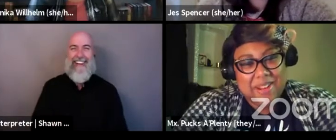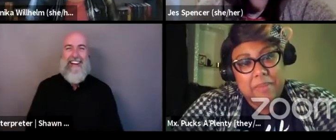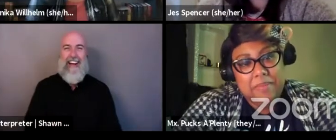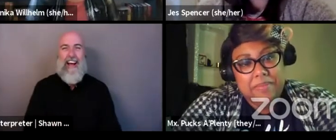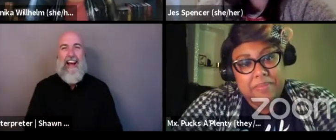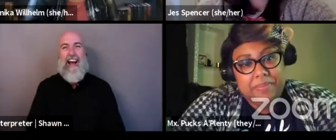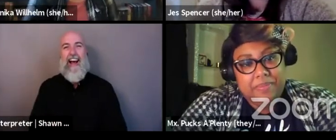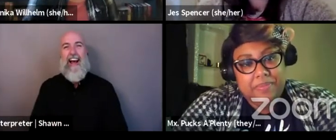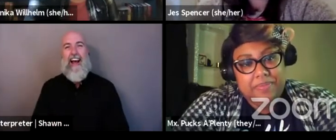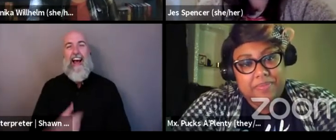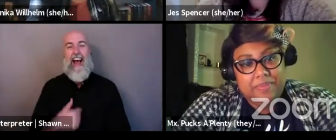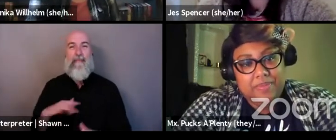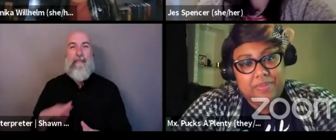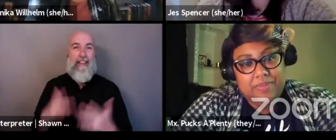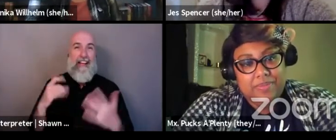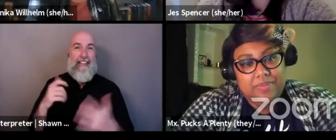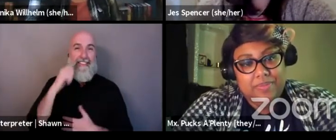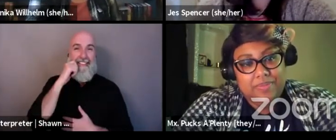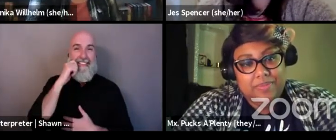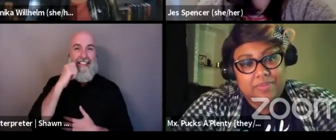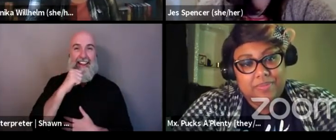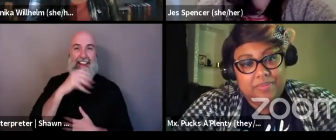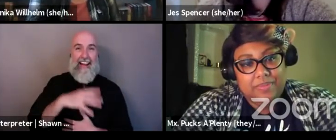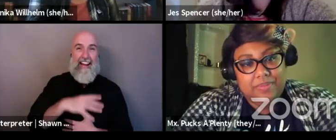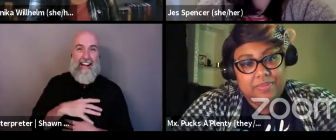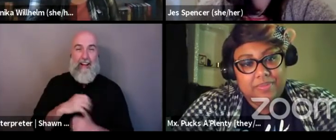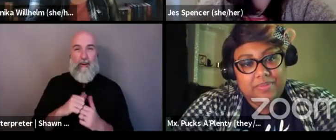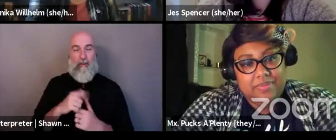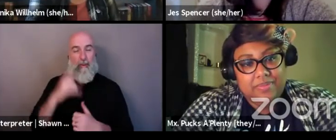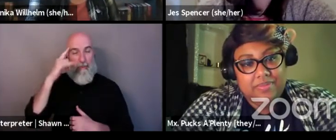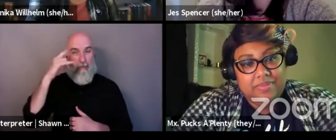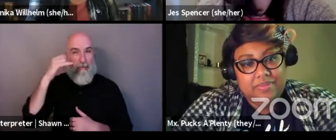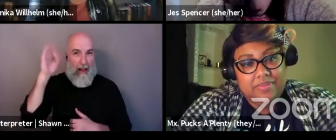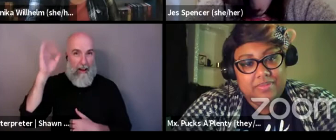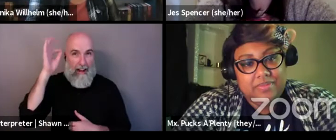am a light-skinned lady with blonde hair.